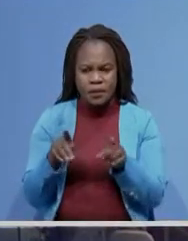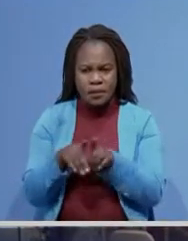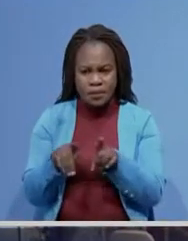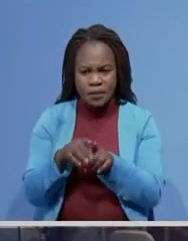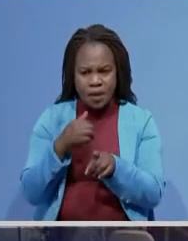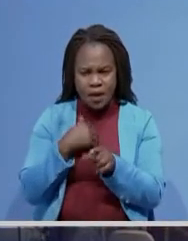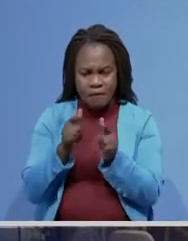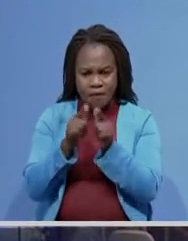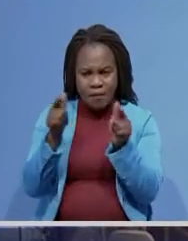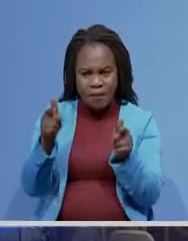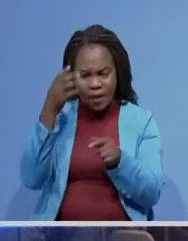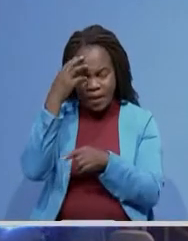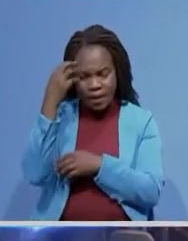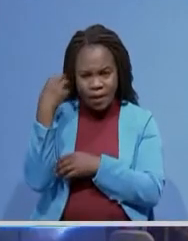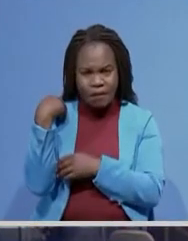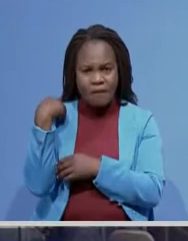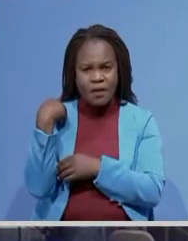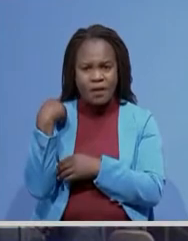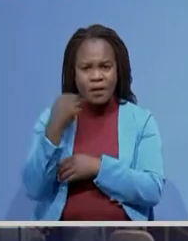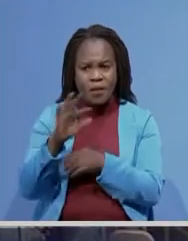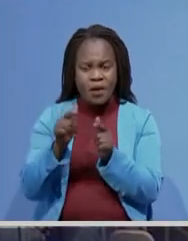big office of State Council,